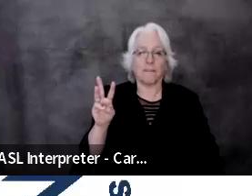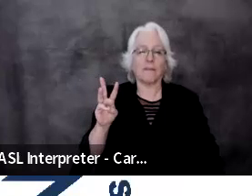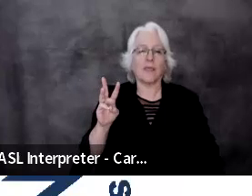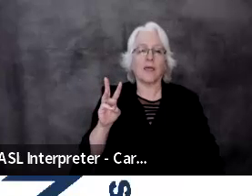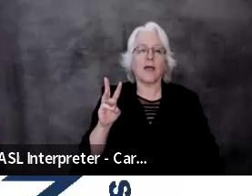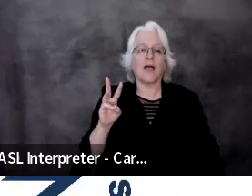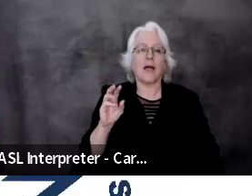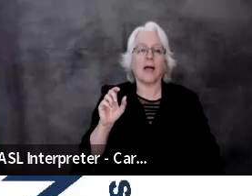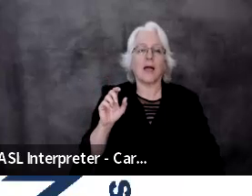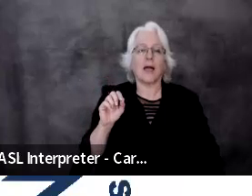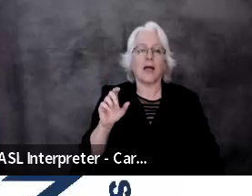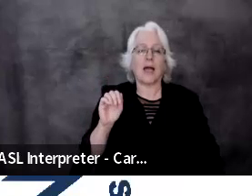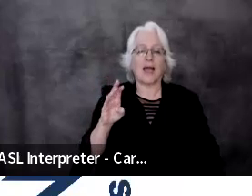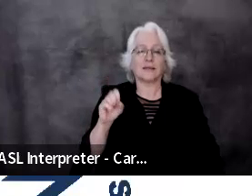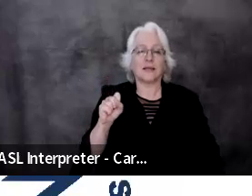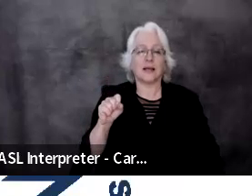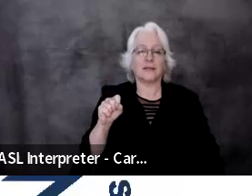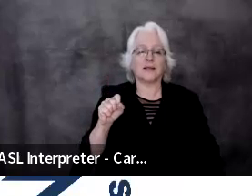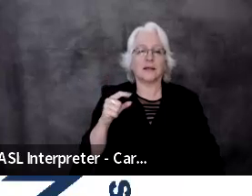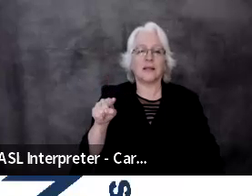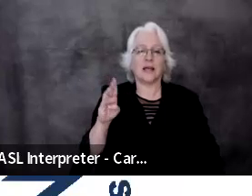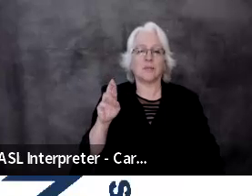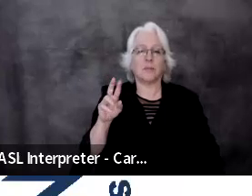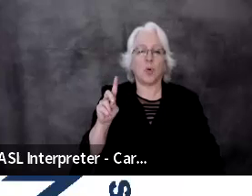access-board.gov/contact. This concludes the